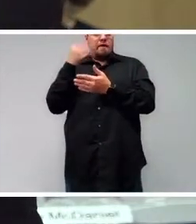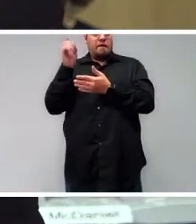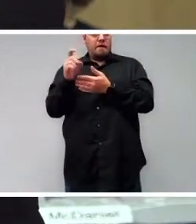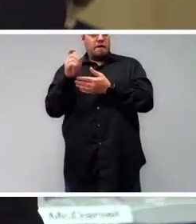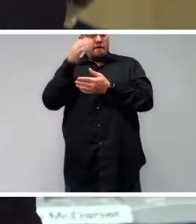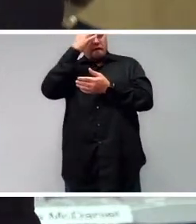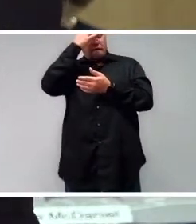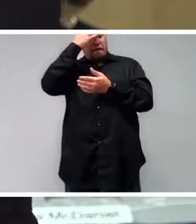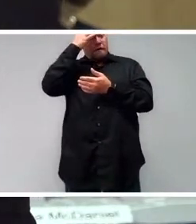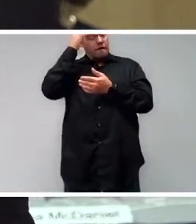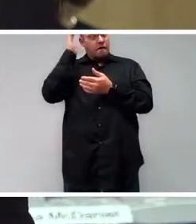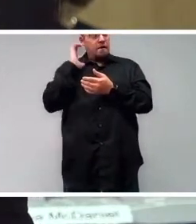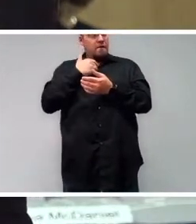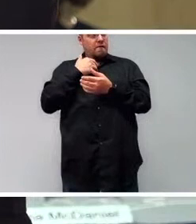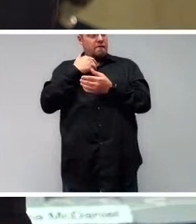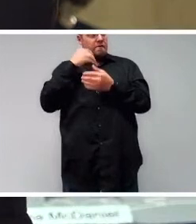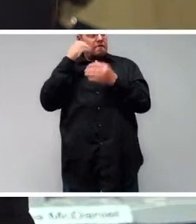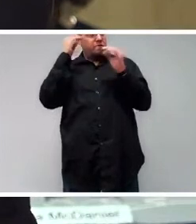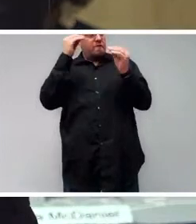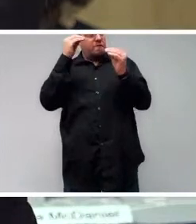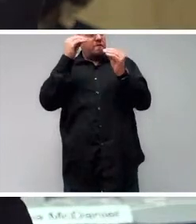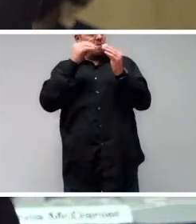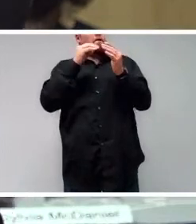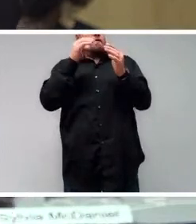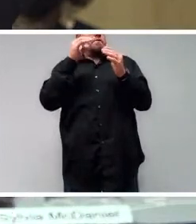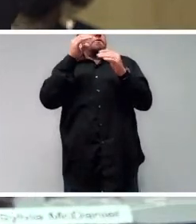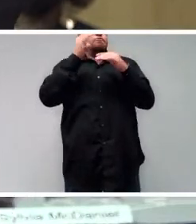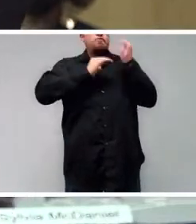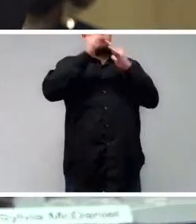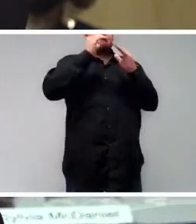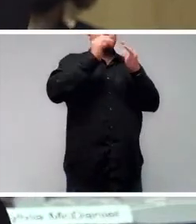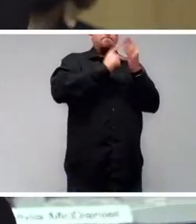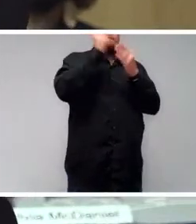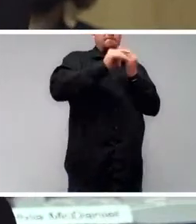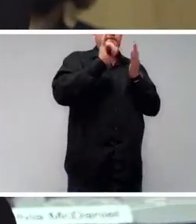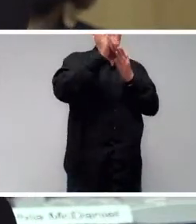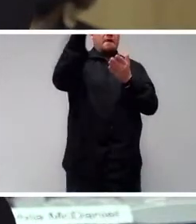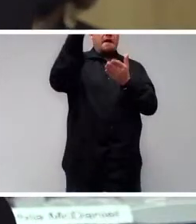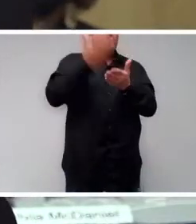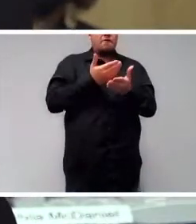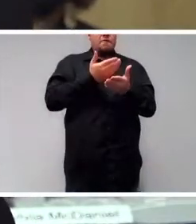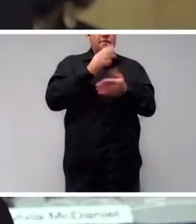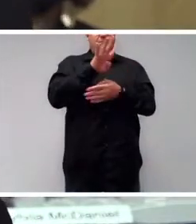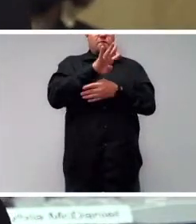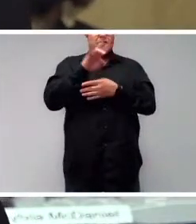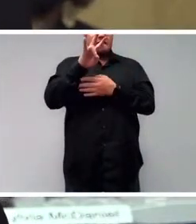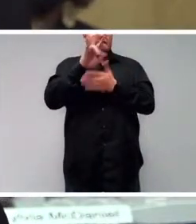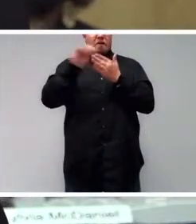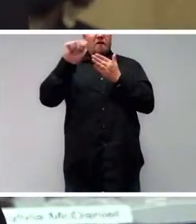construction program who were hired by one of our industry partners, $47 an hour.